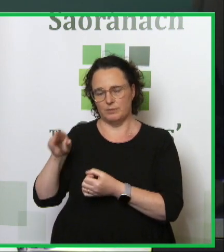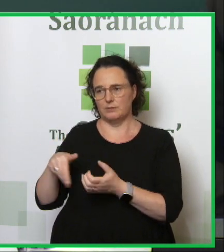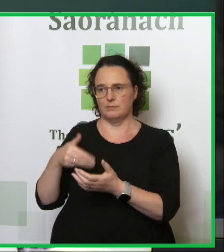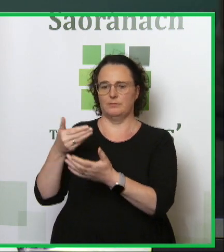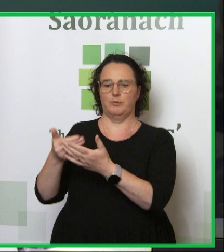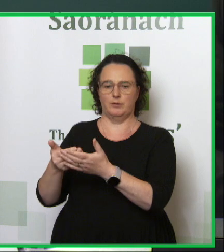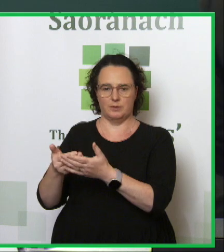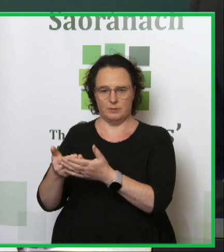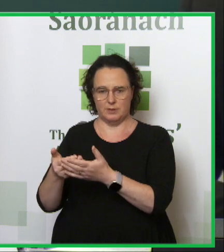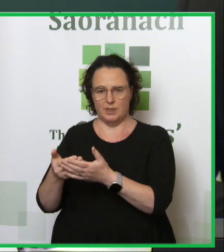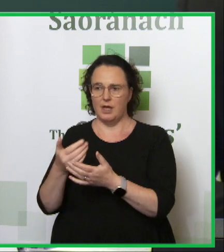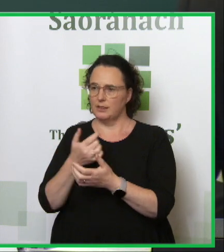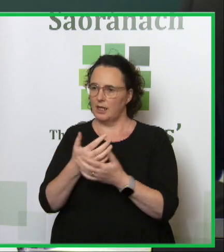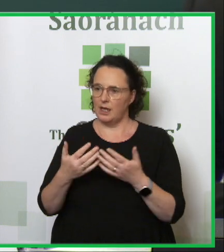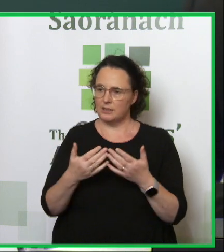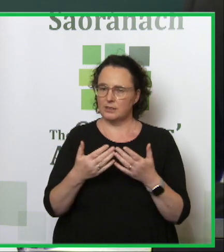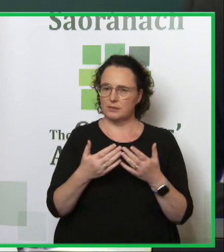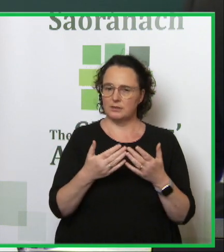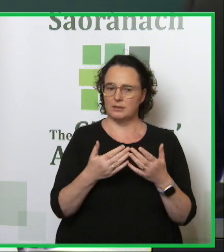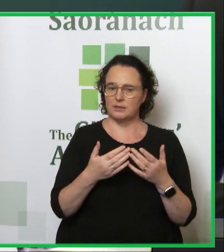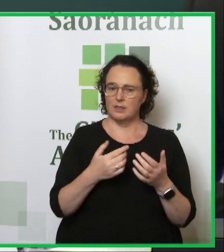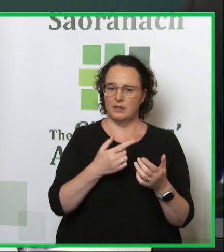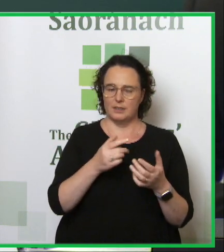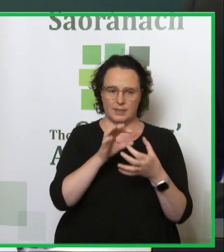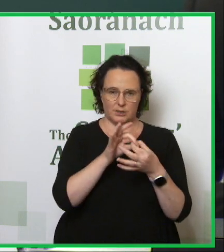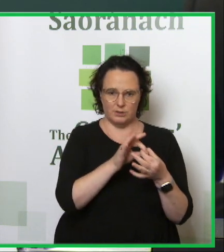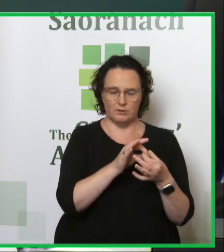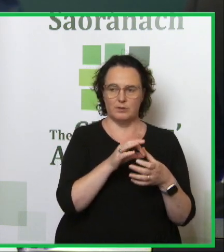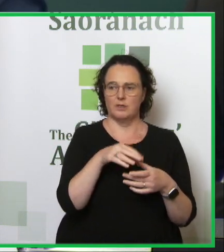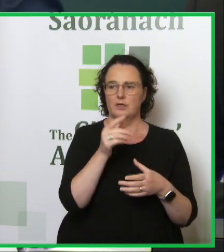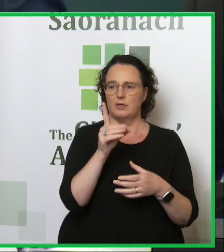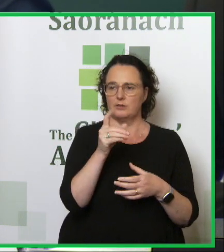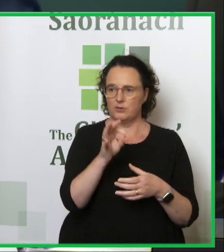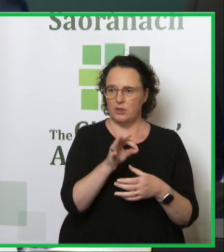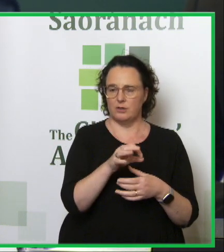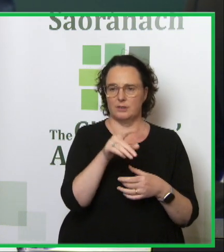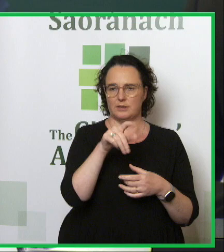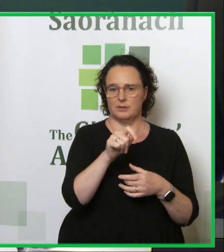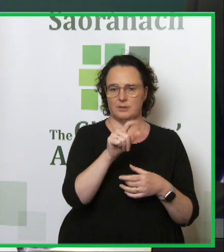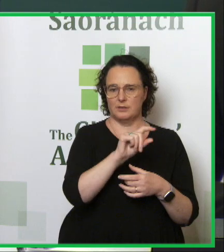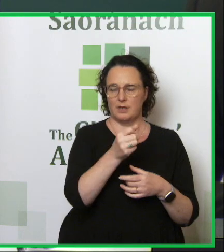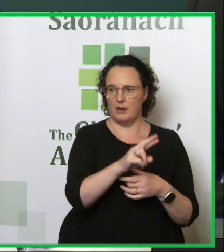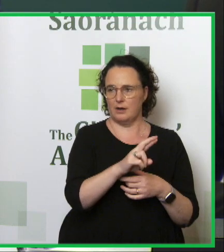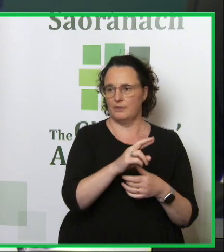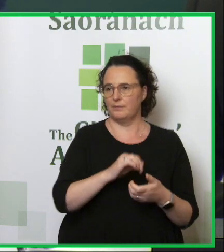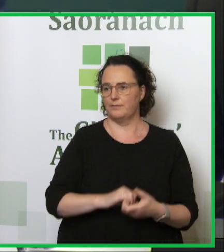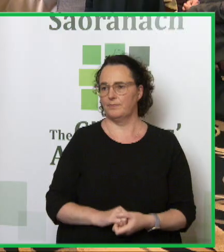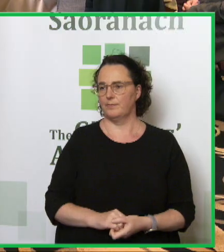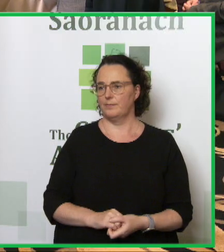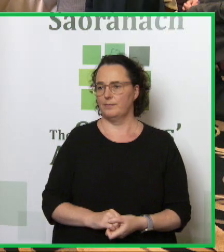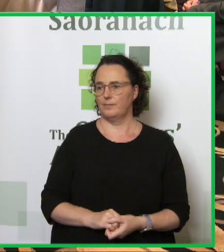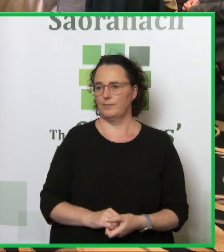members. There hasn't been a lot of propositions coming, to be honest with you, John, around drugs are. And just... No one